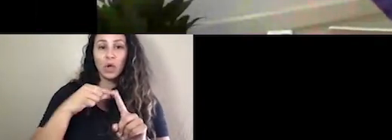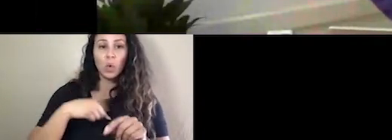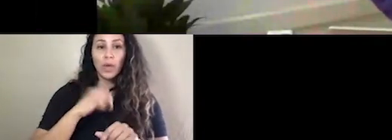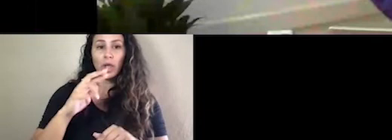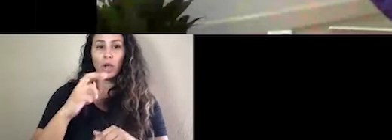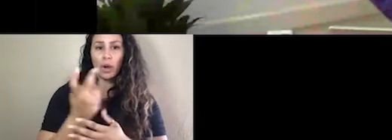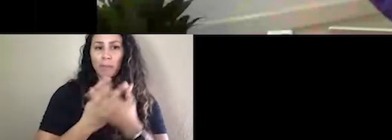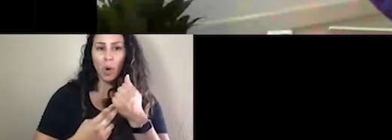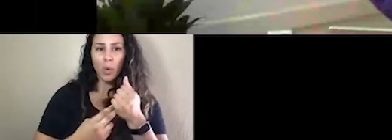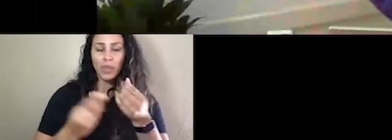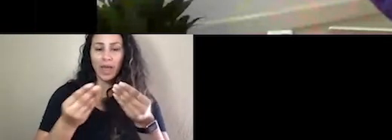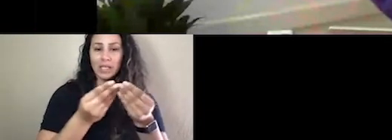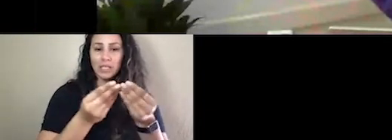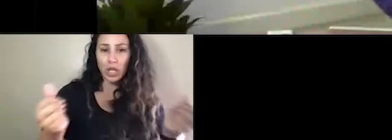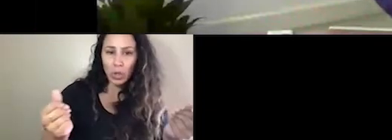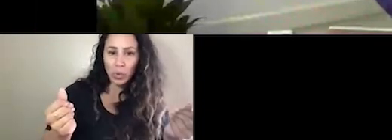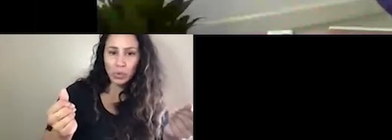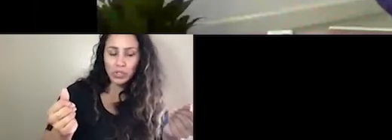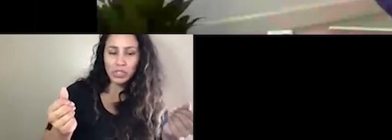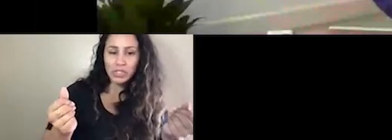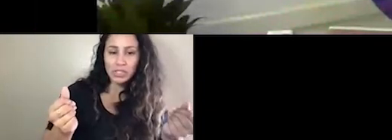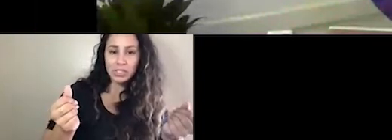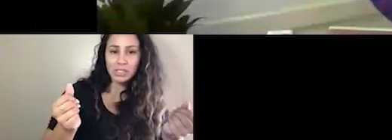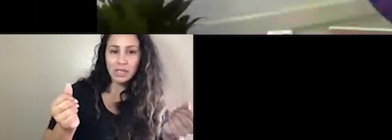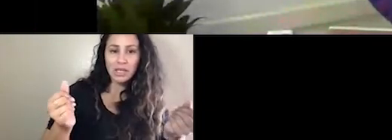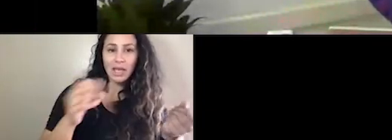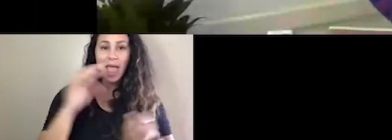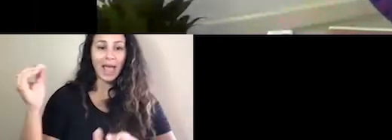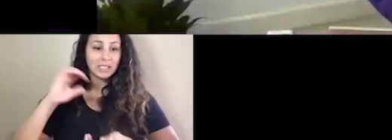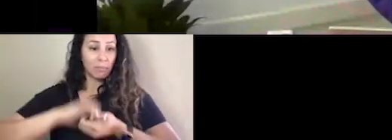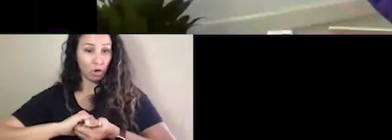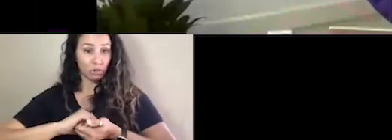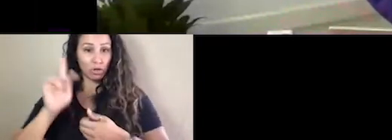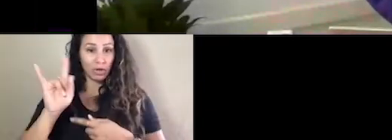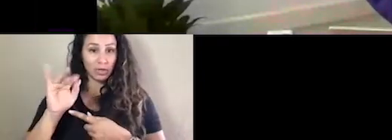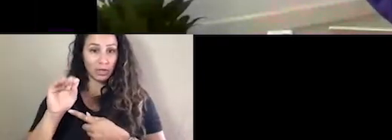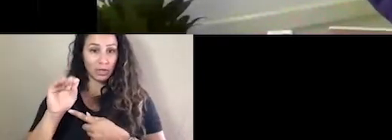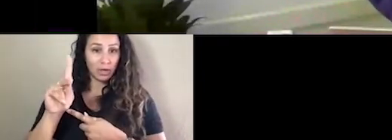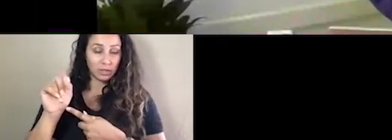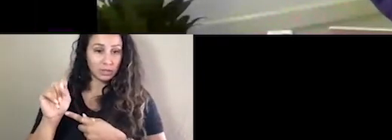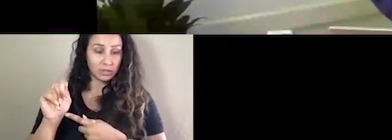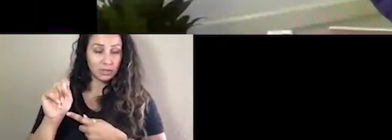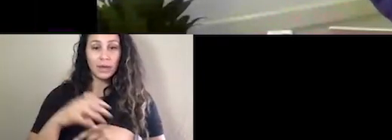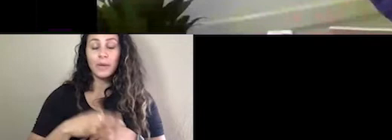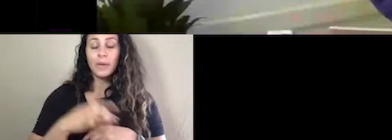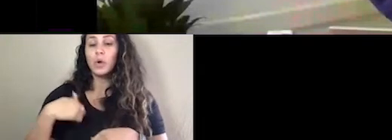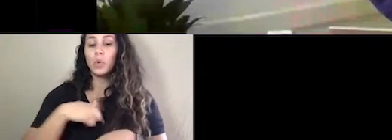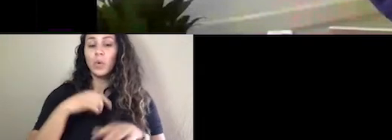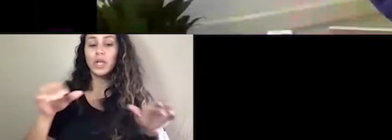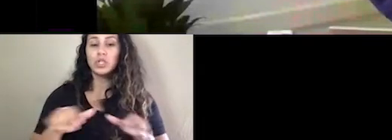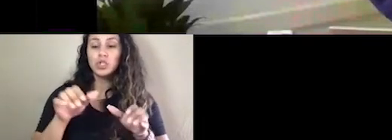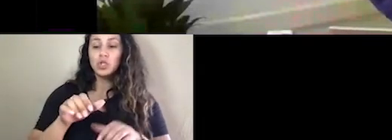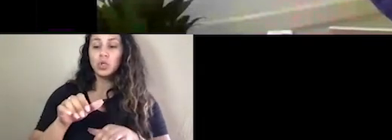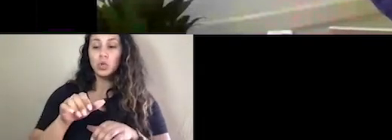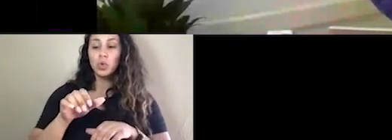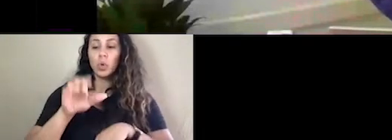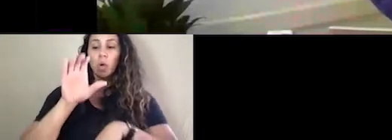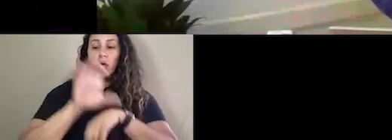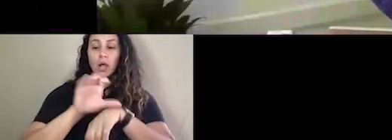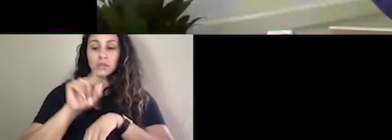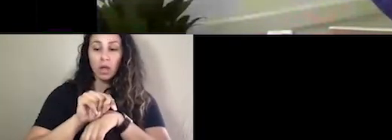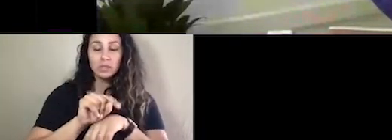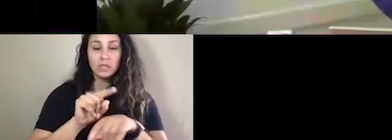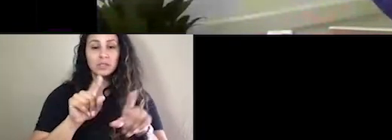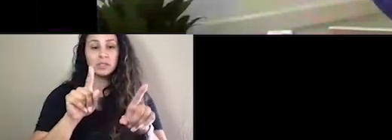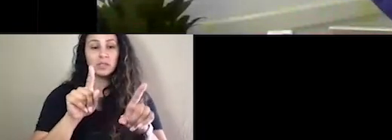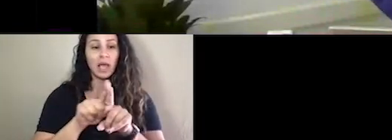solutions and app partner. So that means that we do consultancy as well as development. And often,